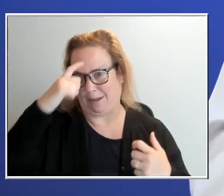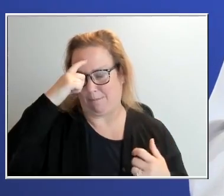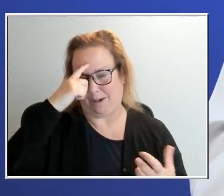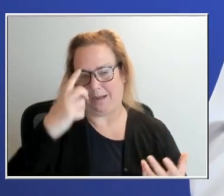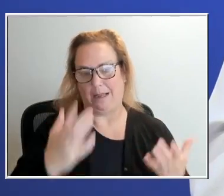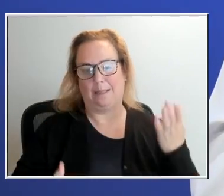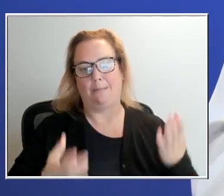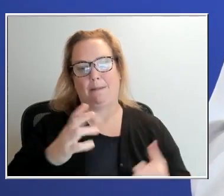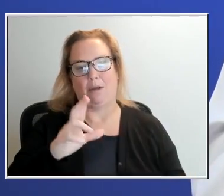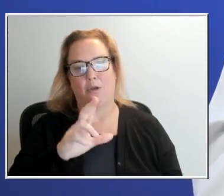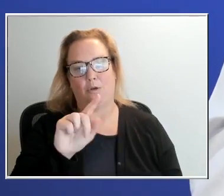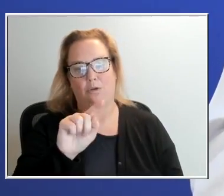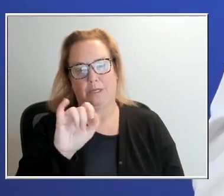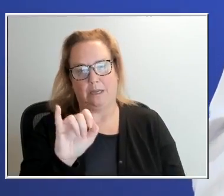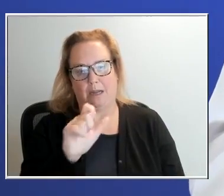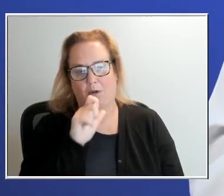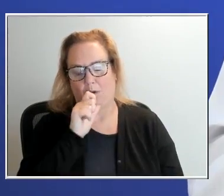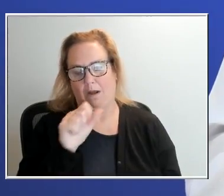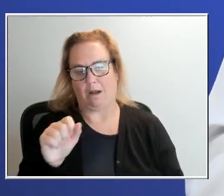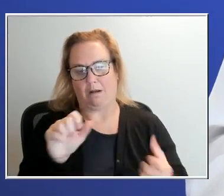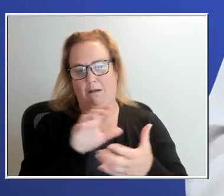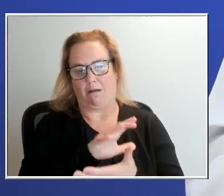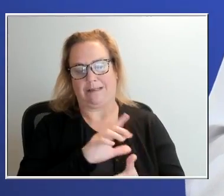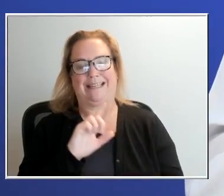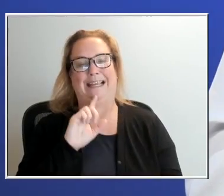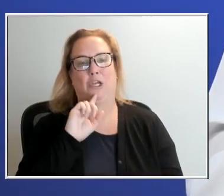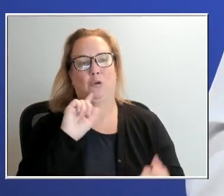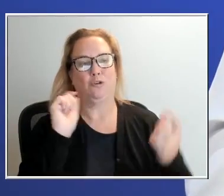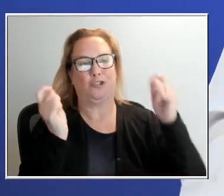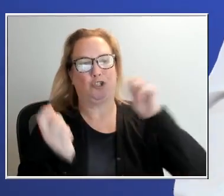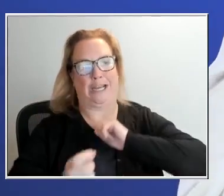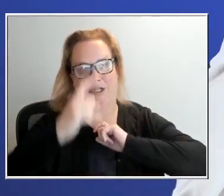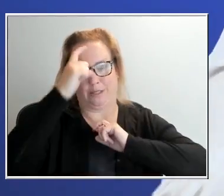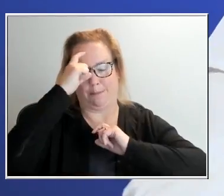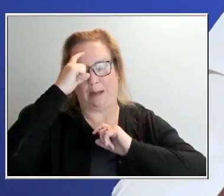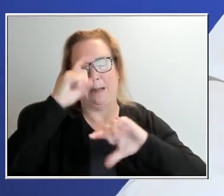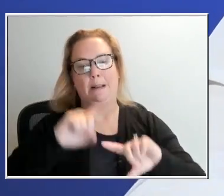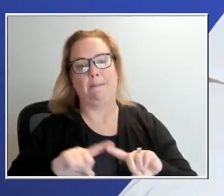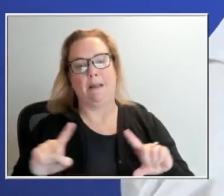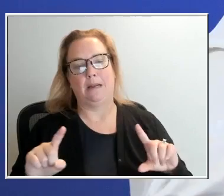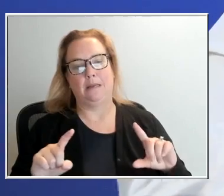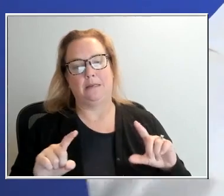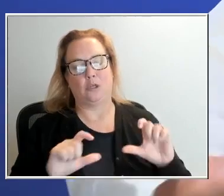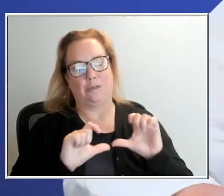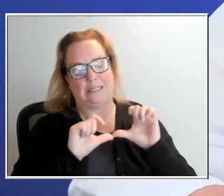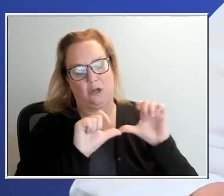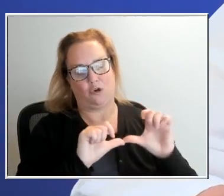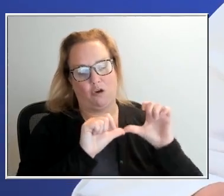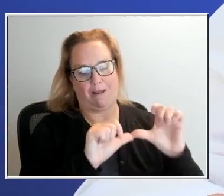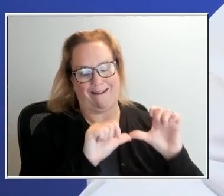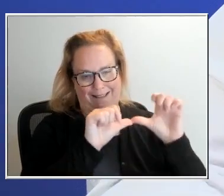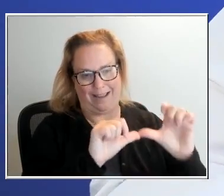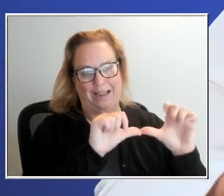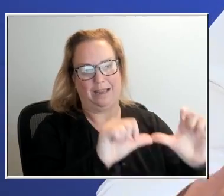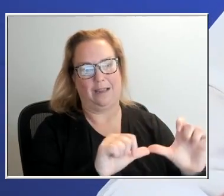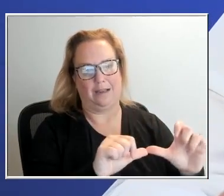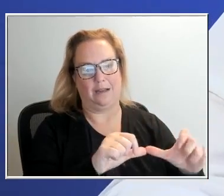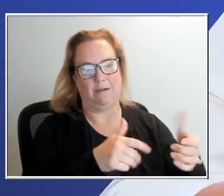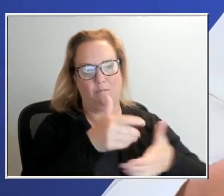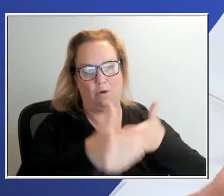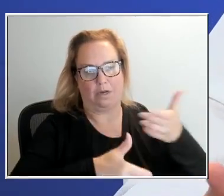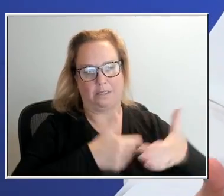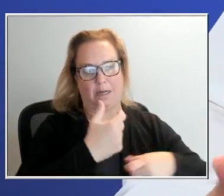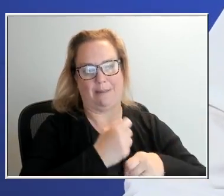UTI episodes would not cause that acute change in symptoms. So I think it's the chronic process, the underlying chronic process, which makes the